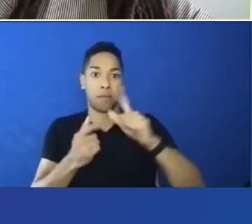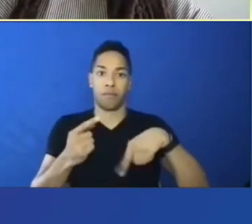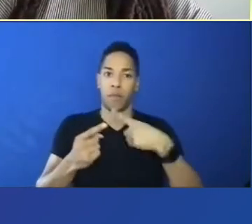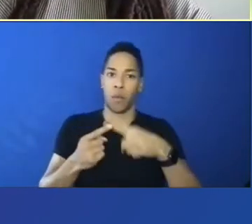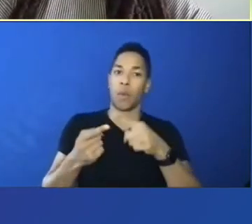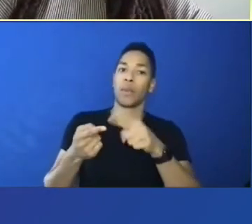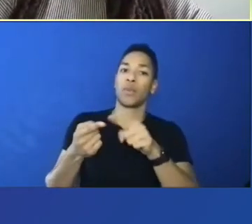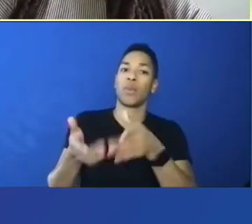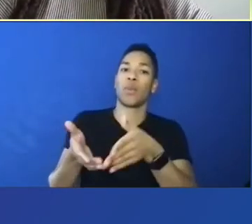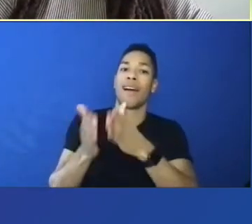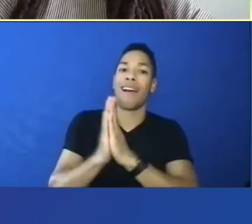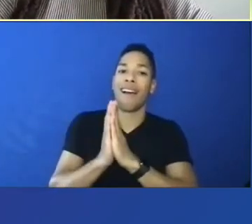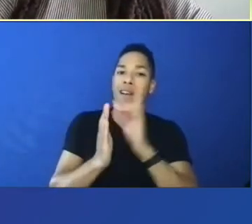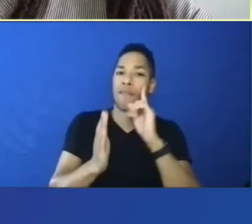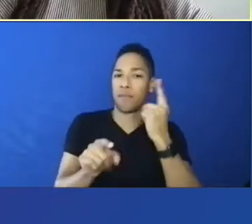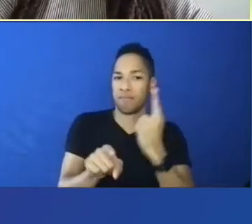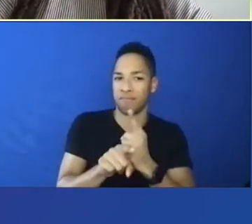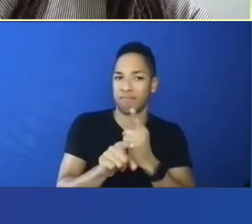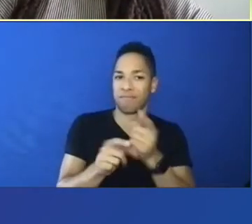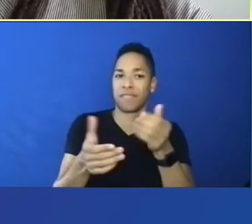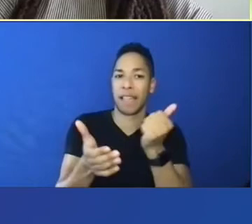for that help that's needed.